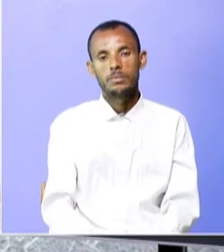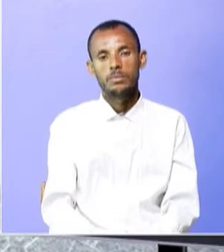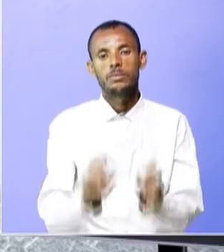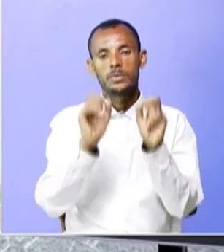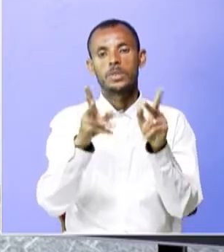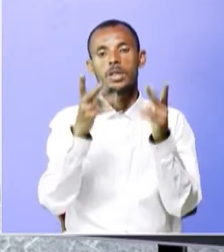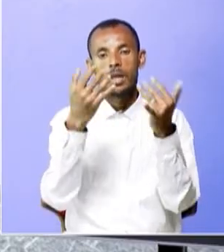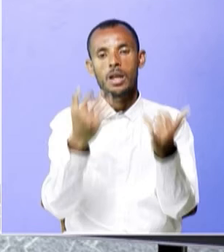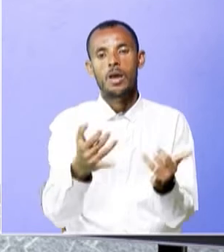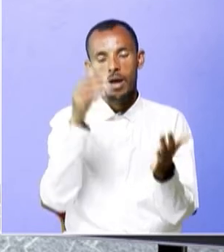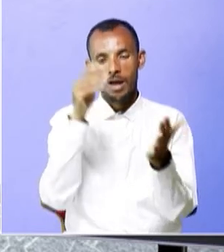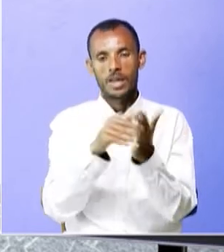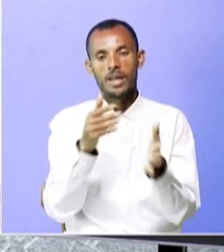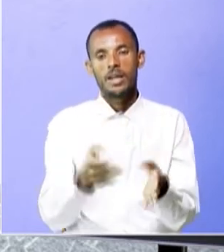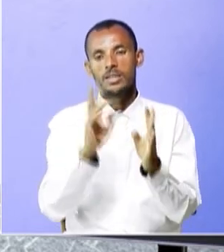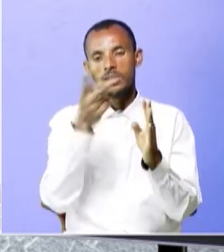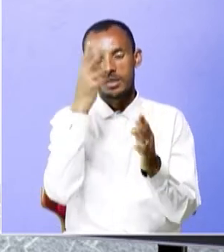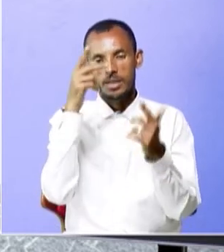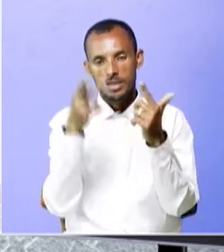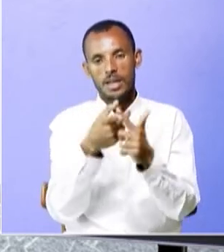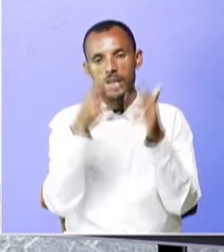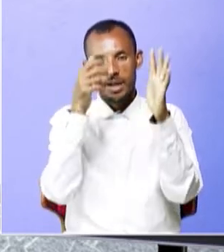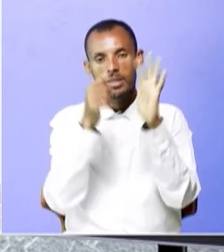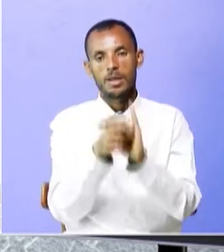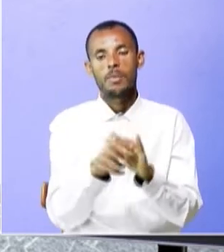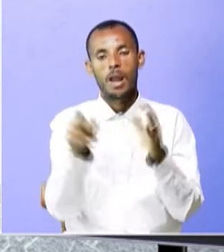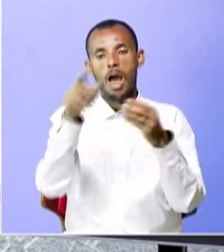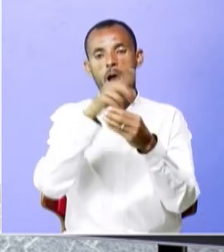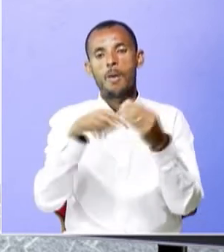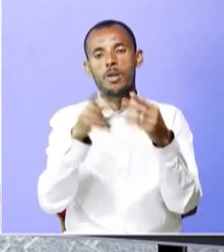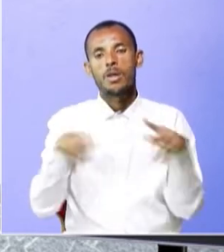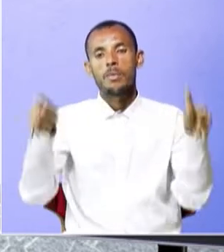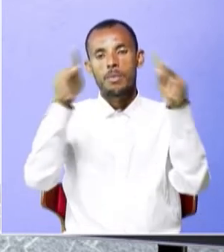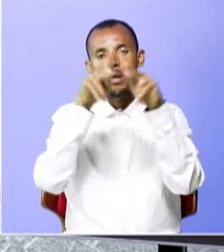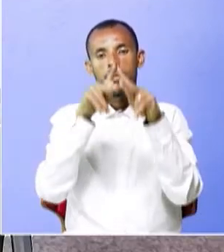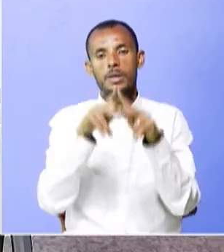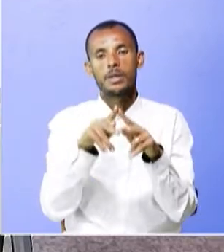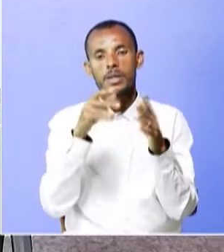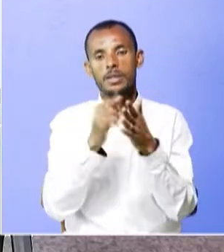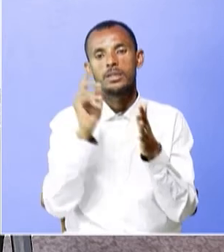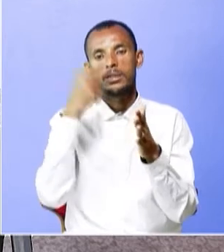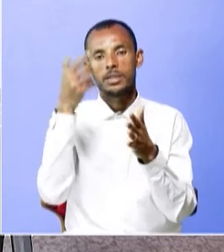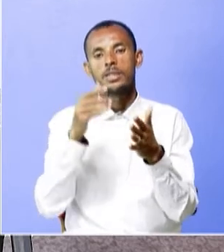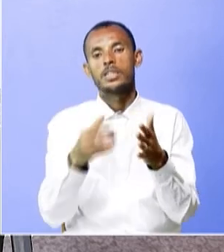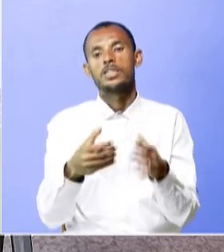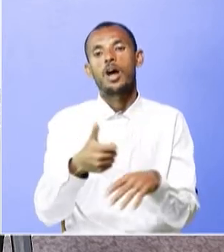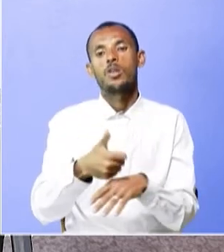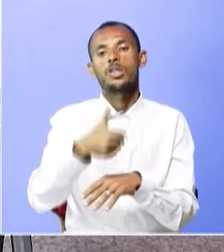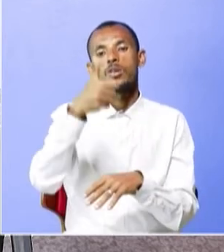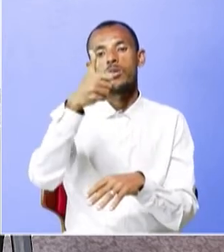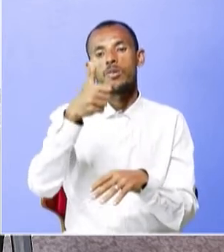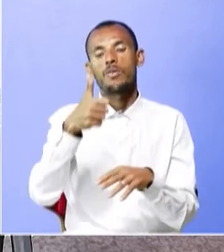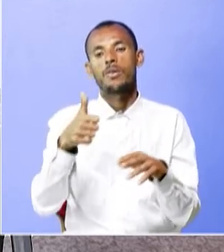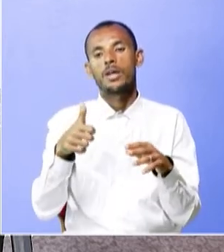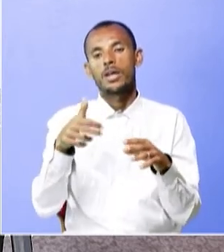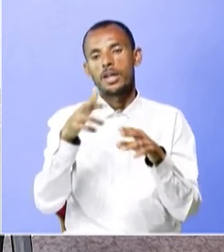Okay, now again let's see the second example about pyramid. It says the altitude of a